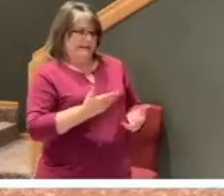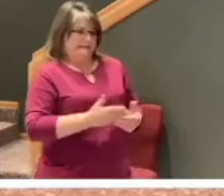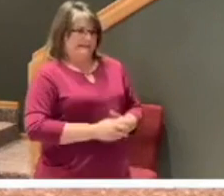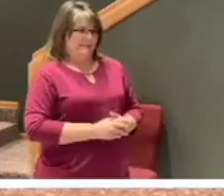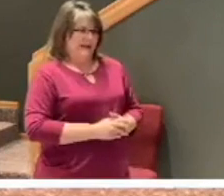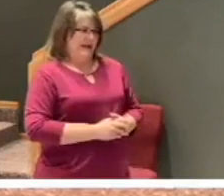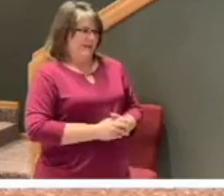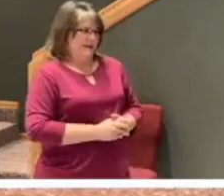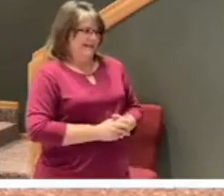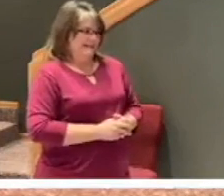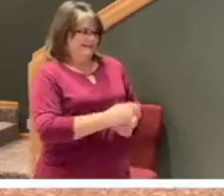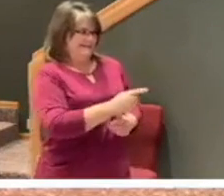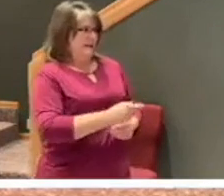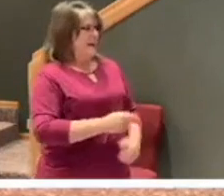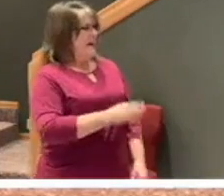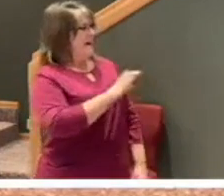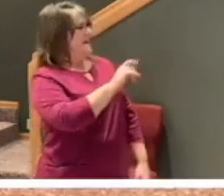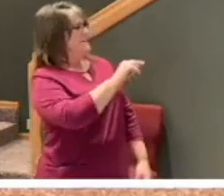your head.